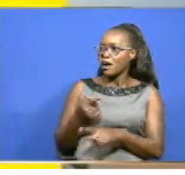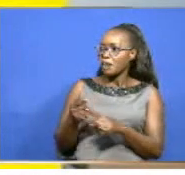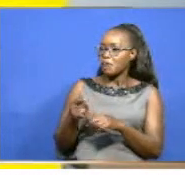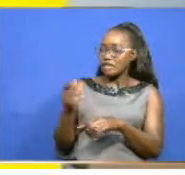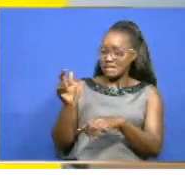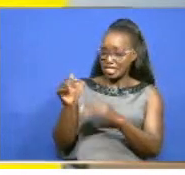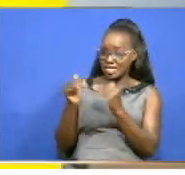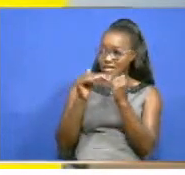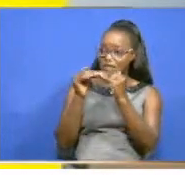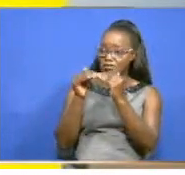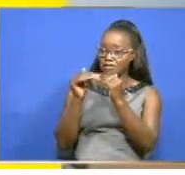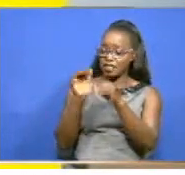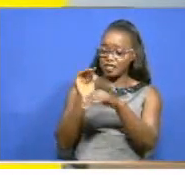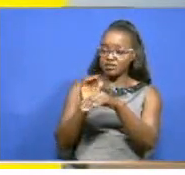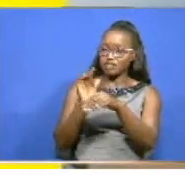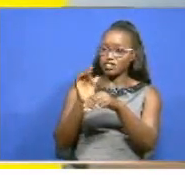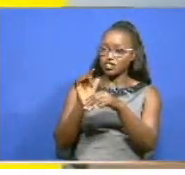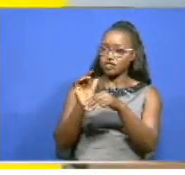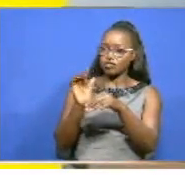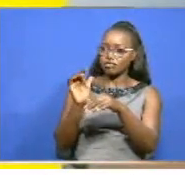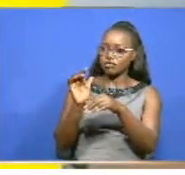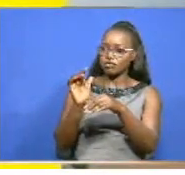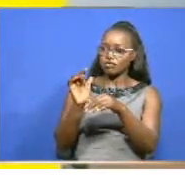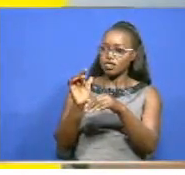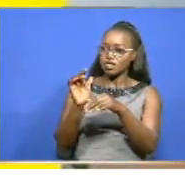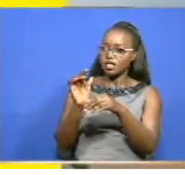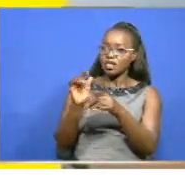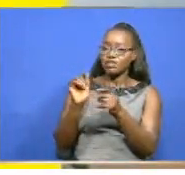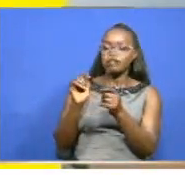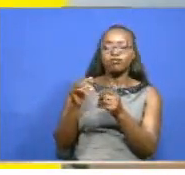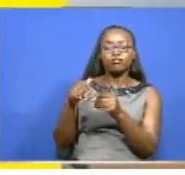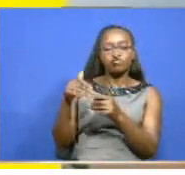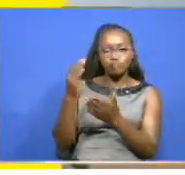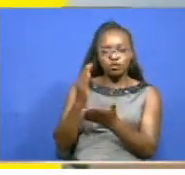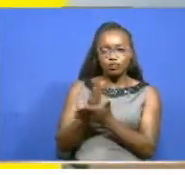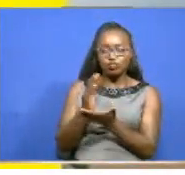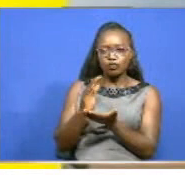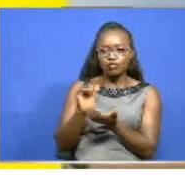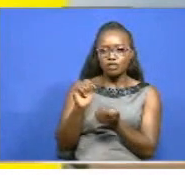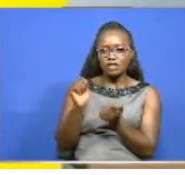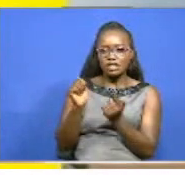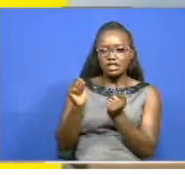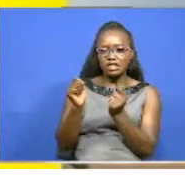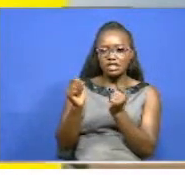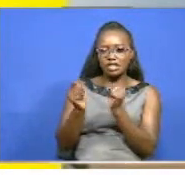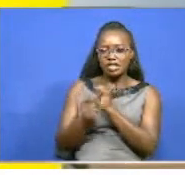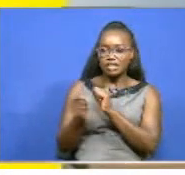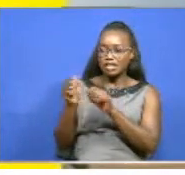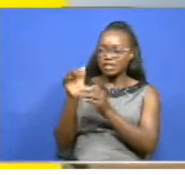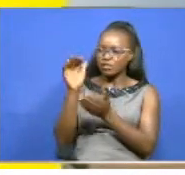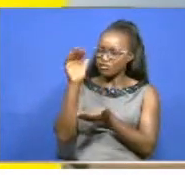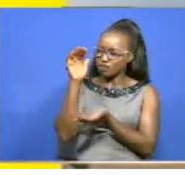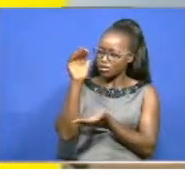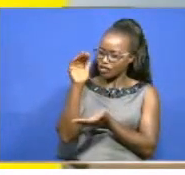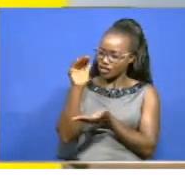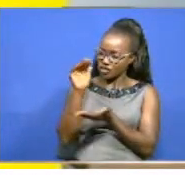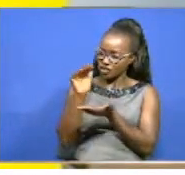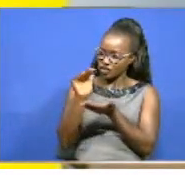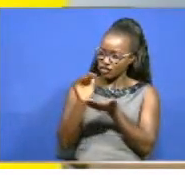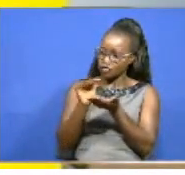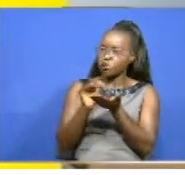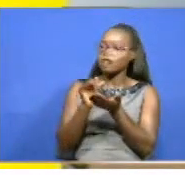the rate at which it is going at, will obviously dwindle in the end. Yeah. But the what I'm only will, trying will to say reducing.